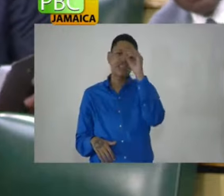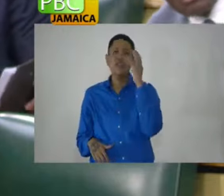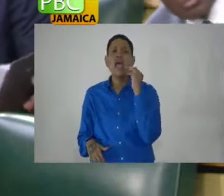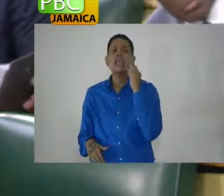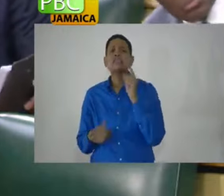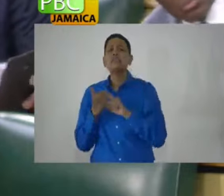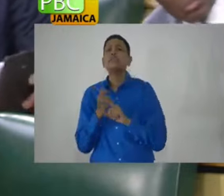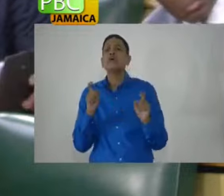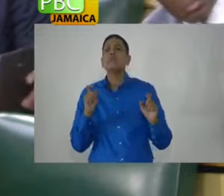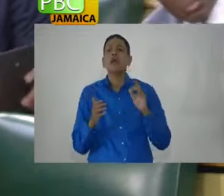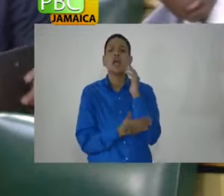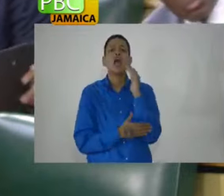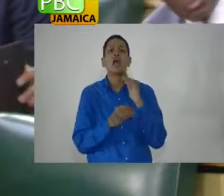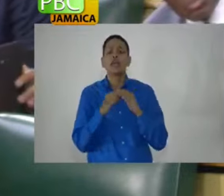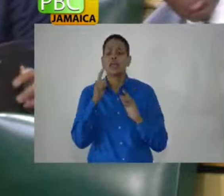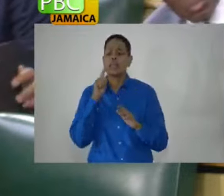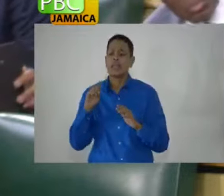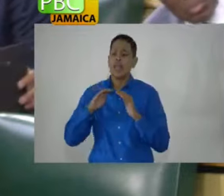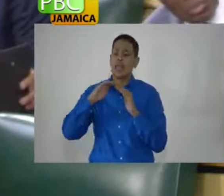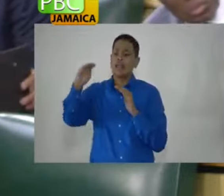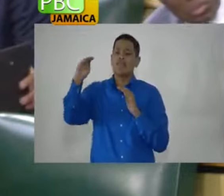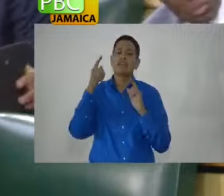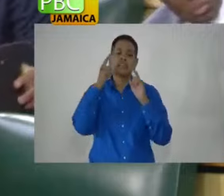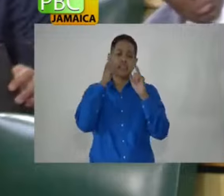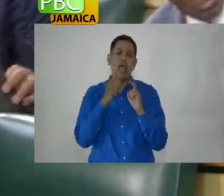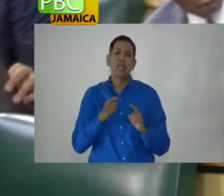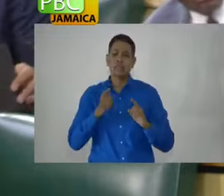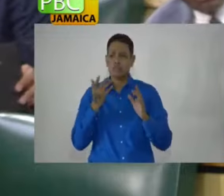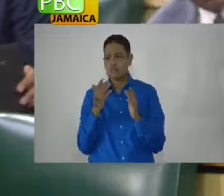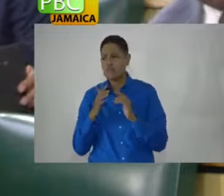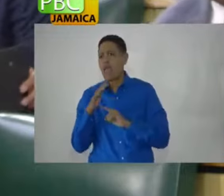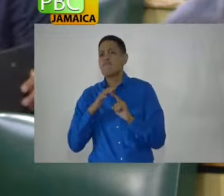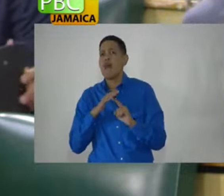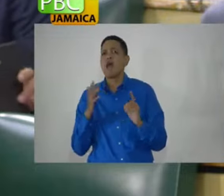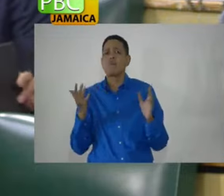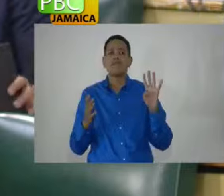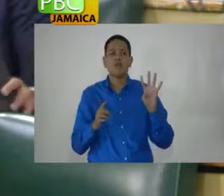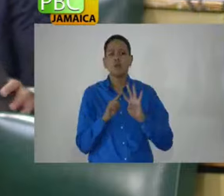experience managing the country in an inflation targeting environment.